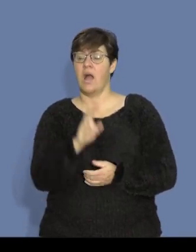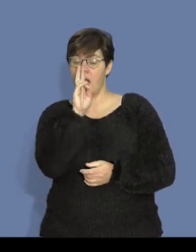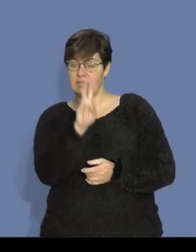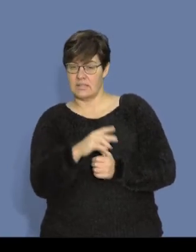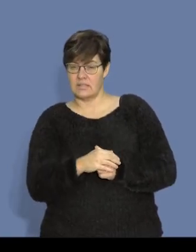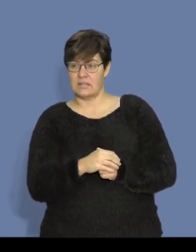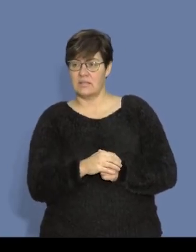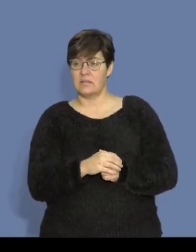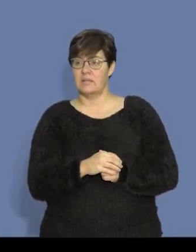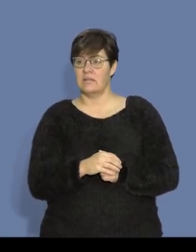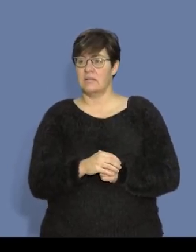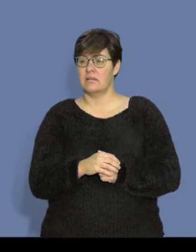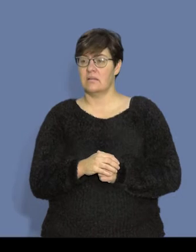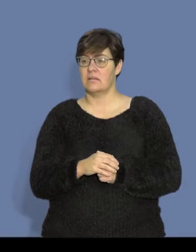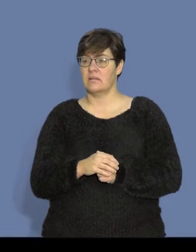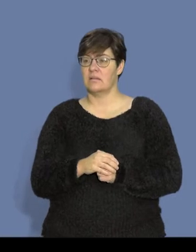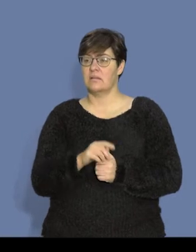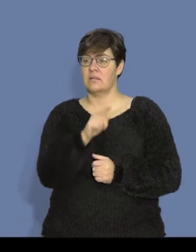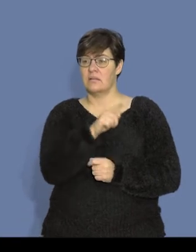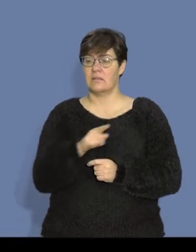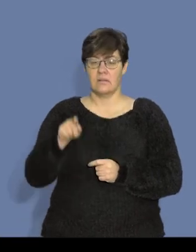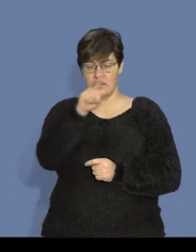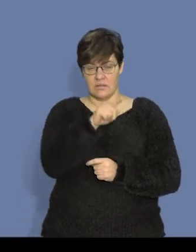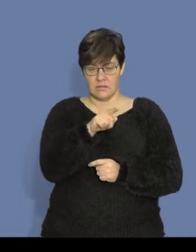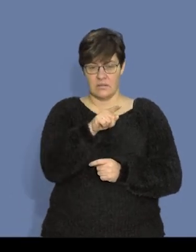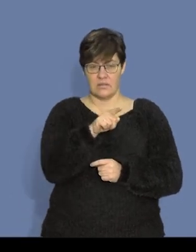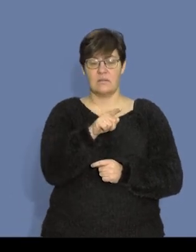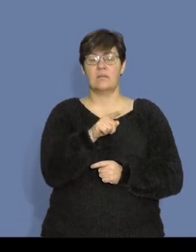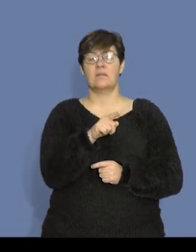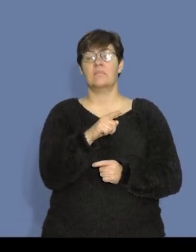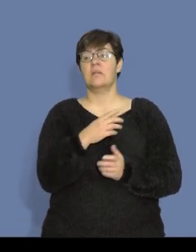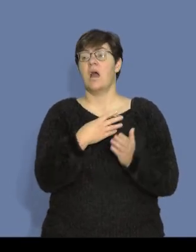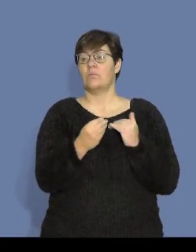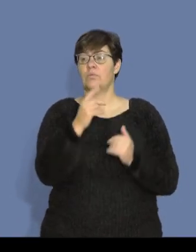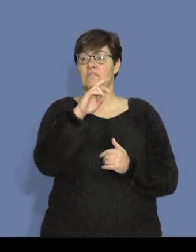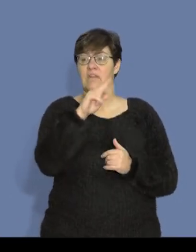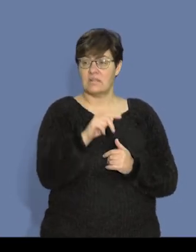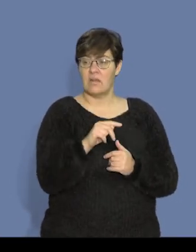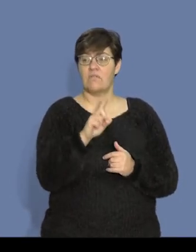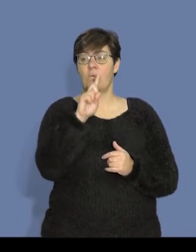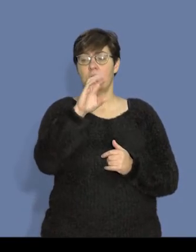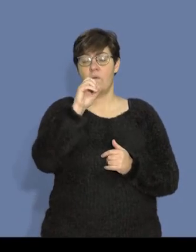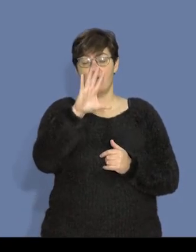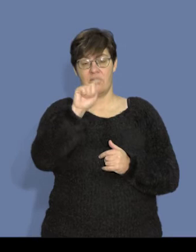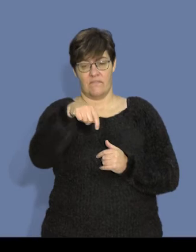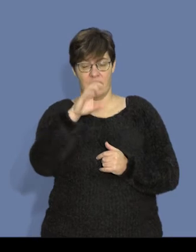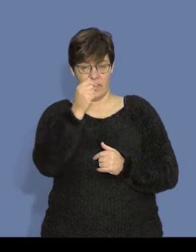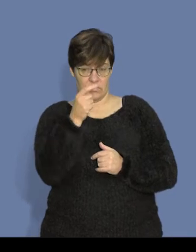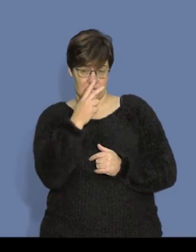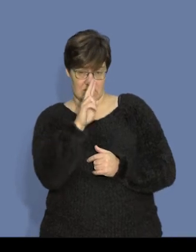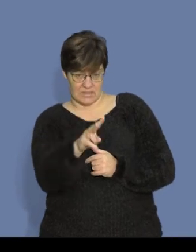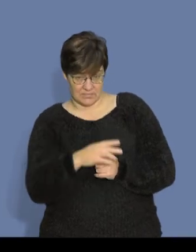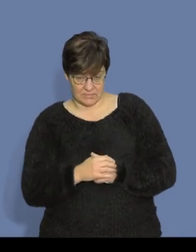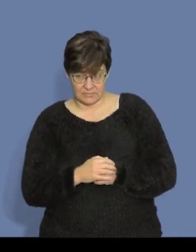you can see that this figure here would give me my output VAT of 105,000. Let's look at the